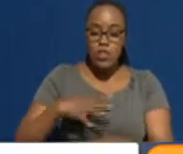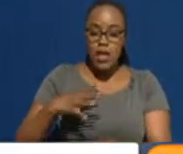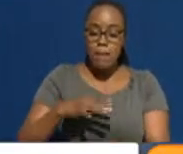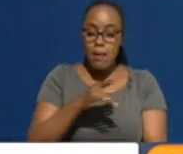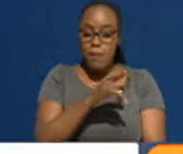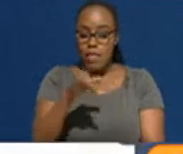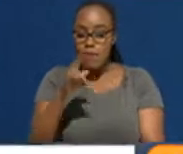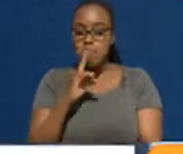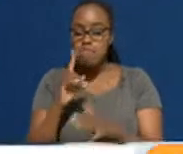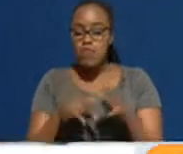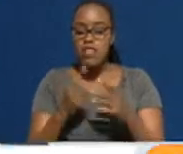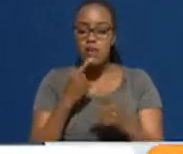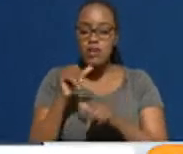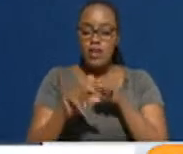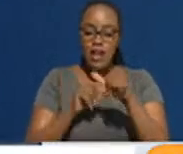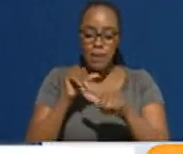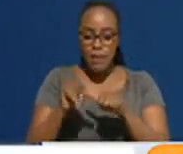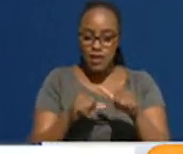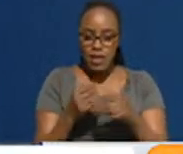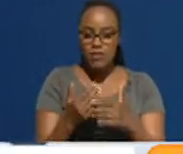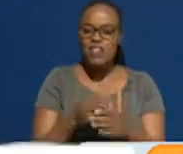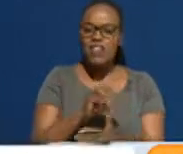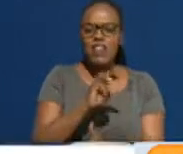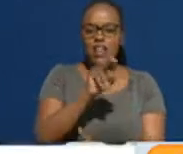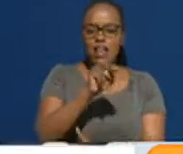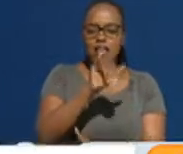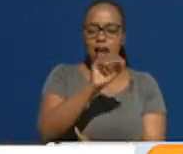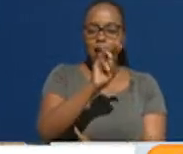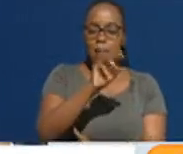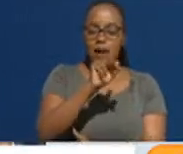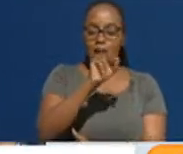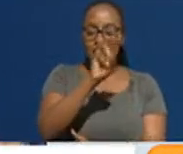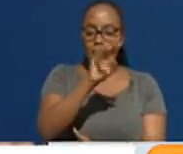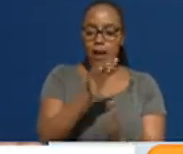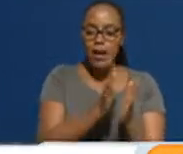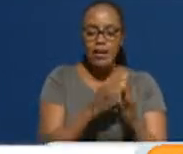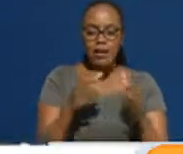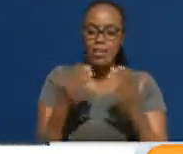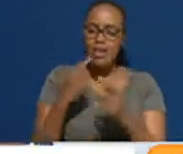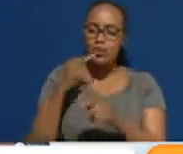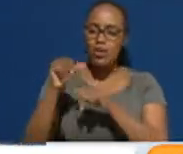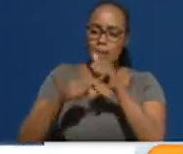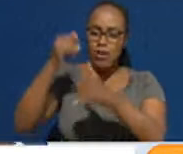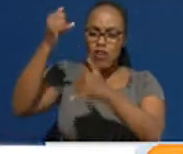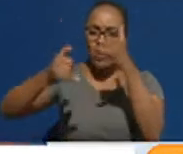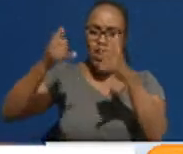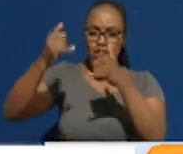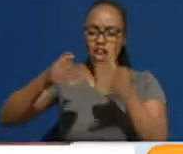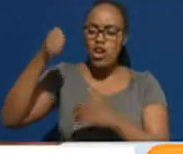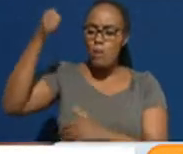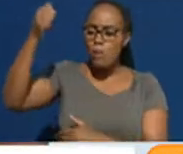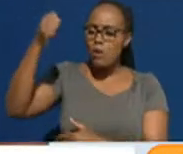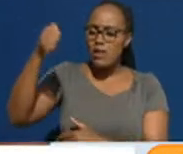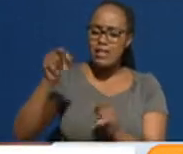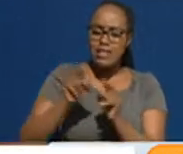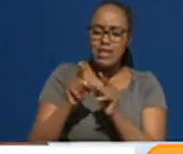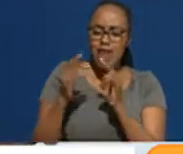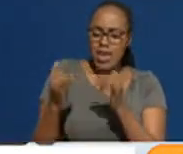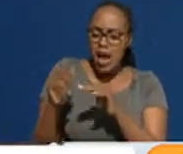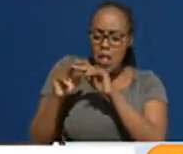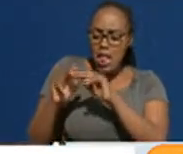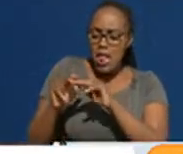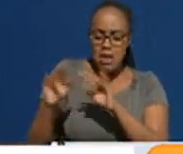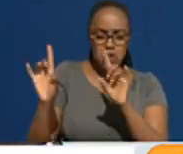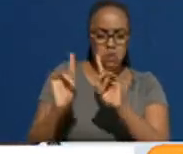pixie oranges are thinking about. That's what my people in Nyamakima and Gikomba and Grogon are thinking about. Ultimately, the politics should not deny us from doing that.